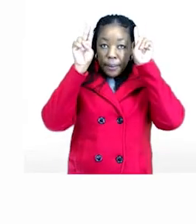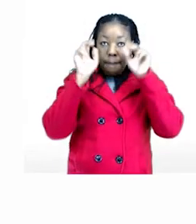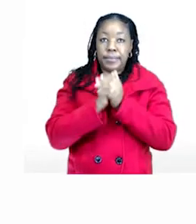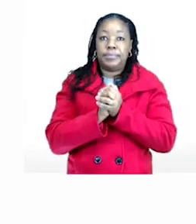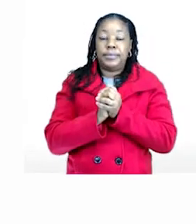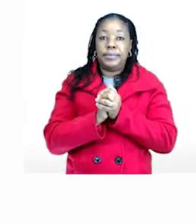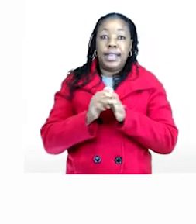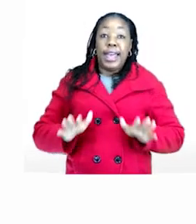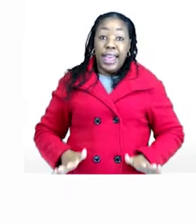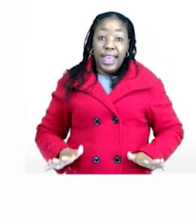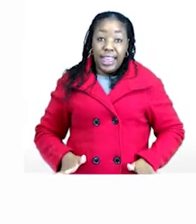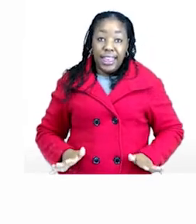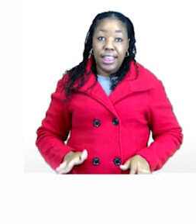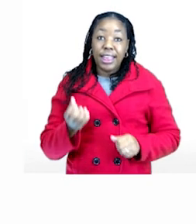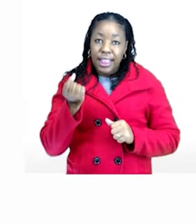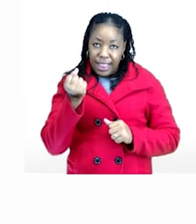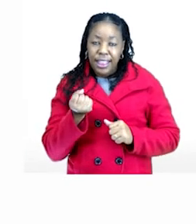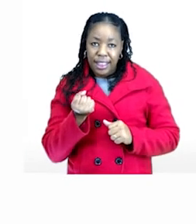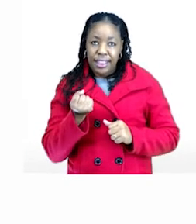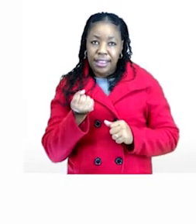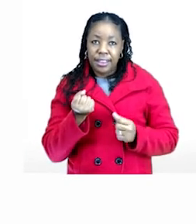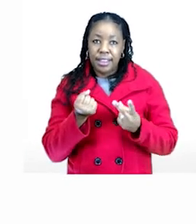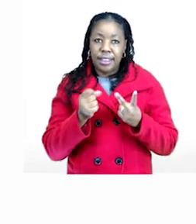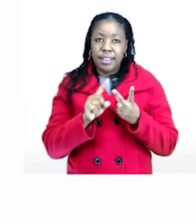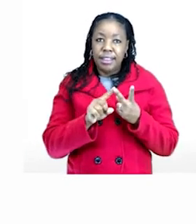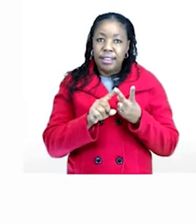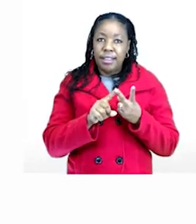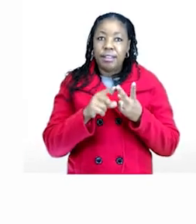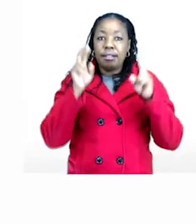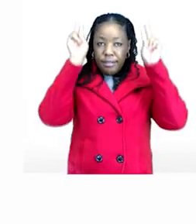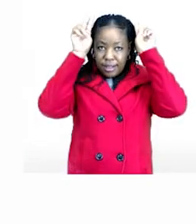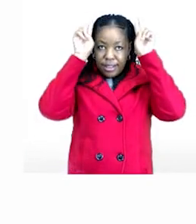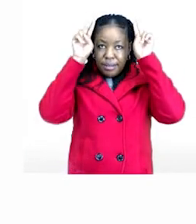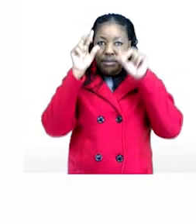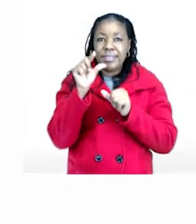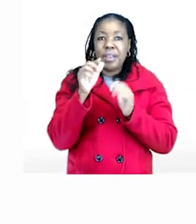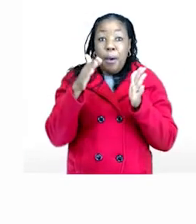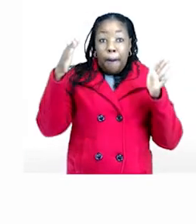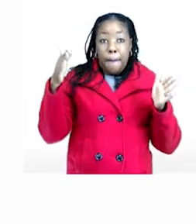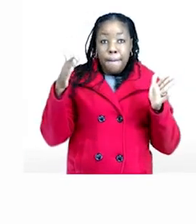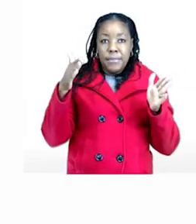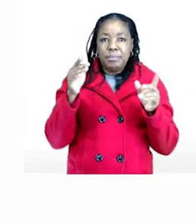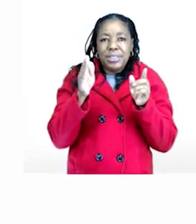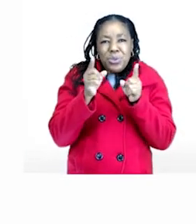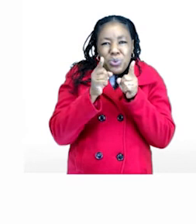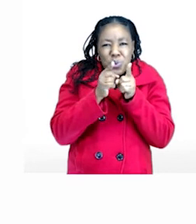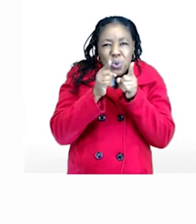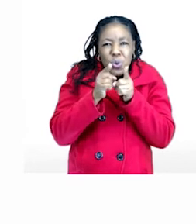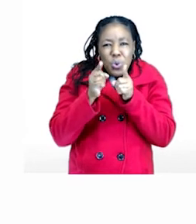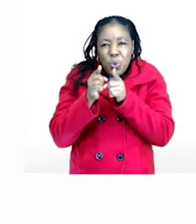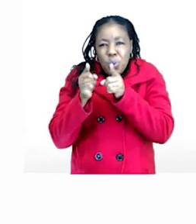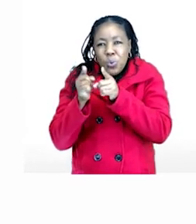girl and there is a rabbit, but there are little tiny hidden